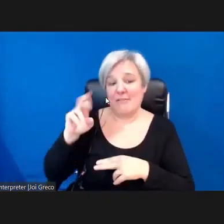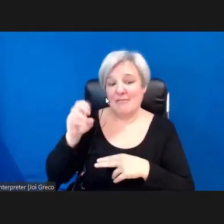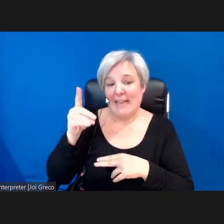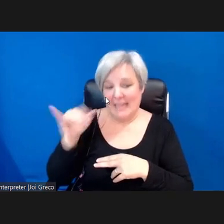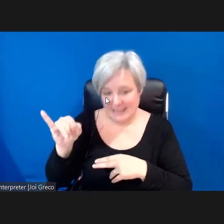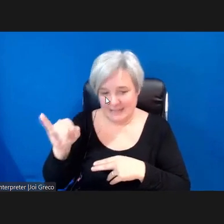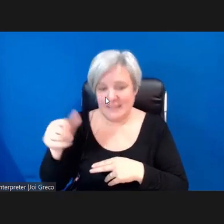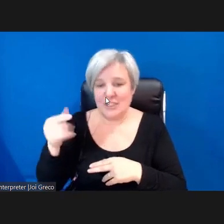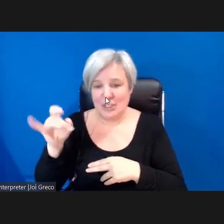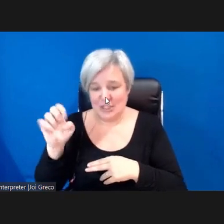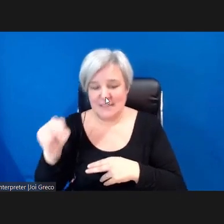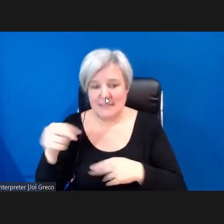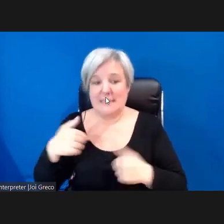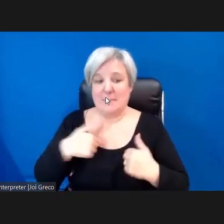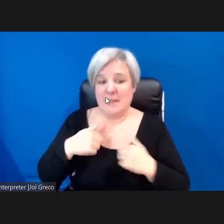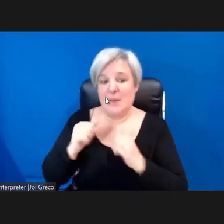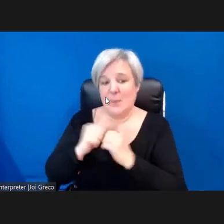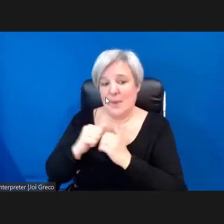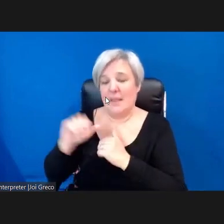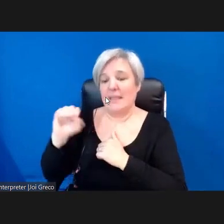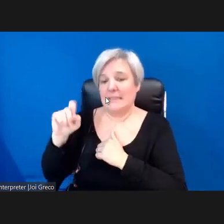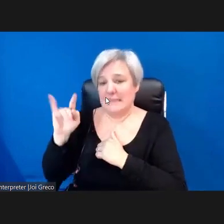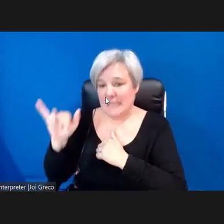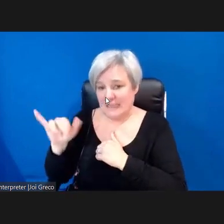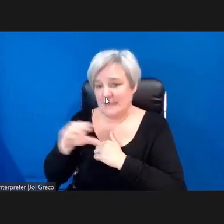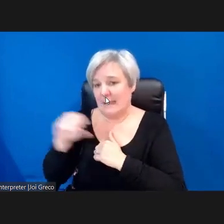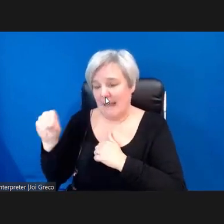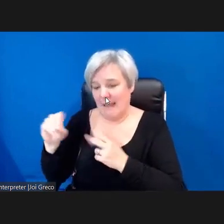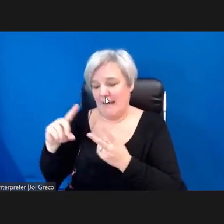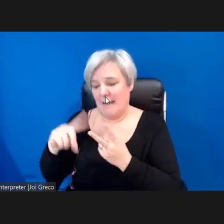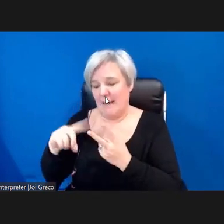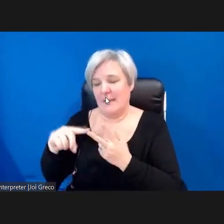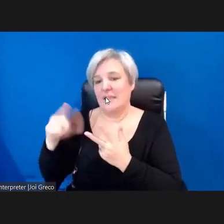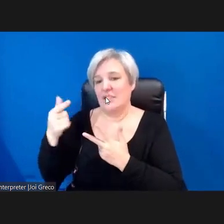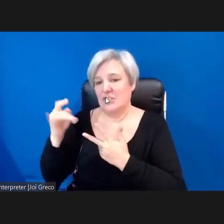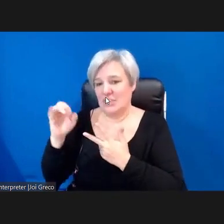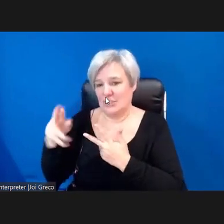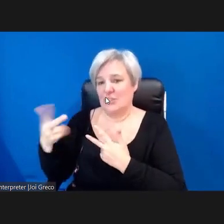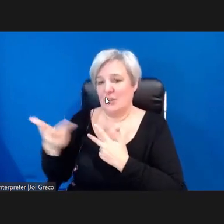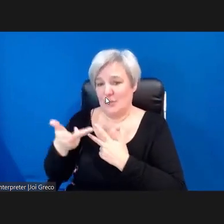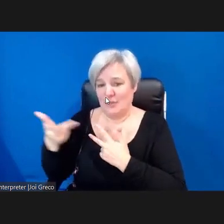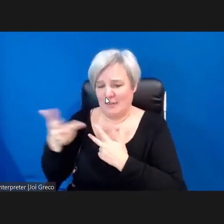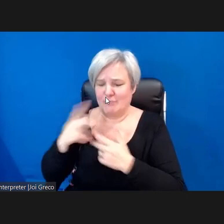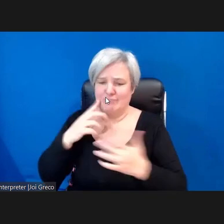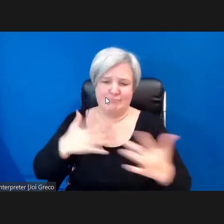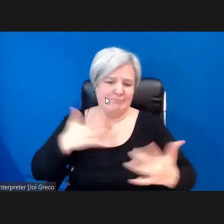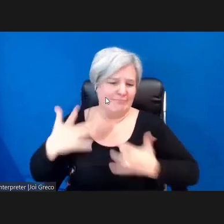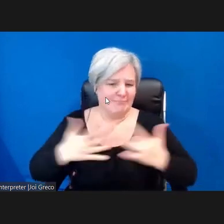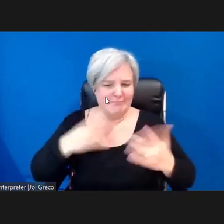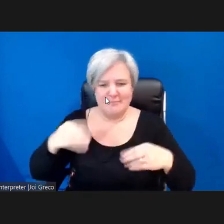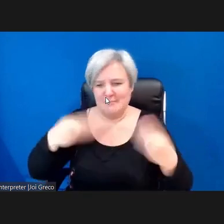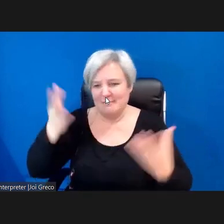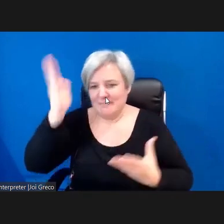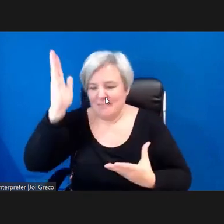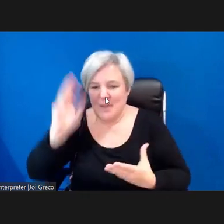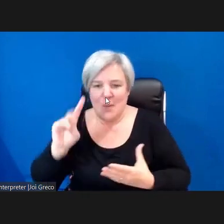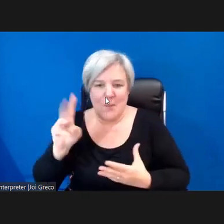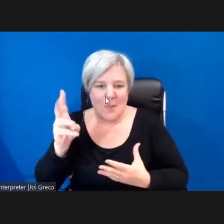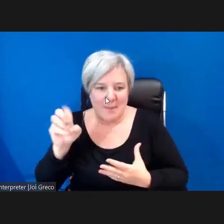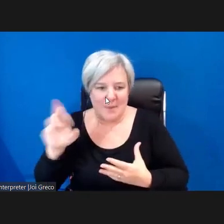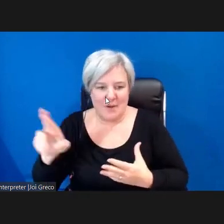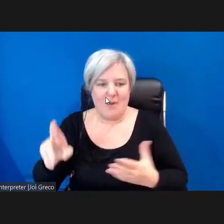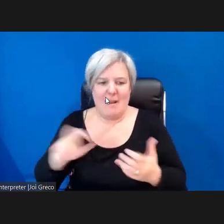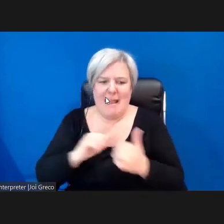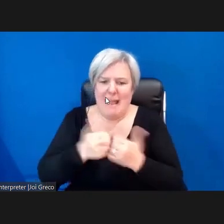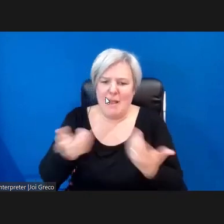Gerson. Myself, along with my colleagues, Stacy Jordan and Ginger Mullen, are excited to present this webinar to you on how